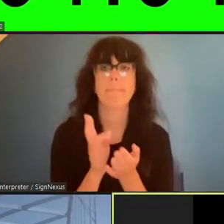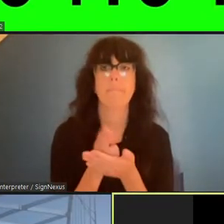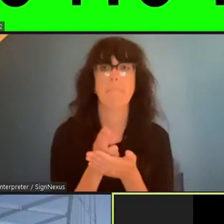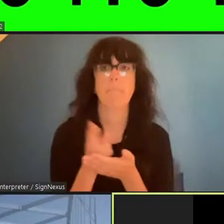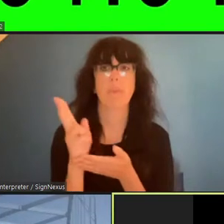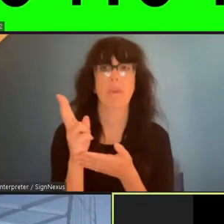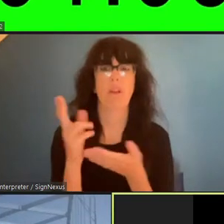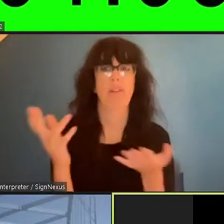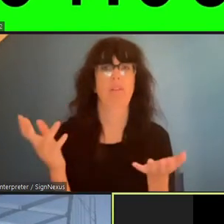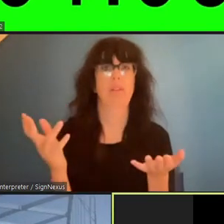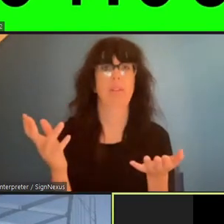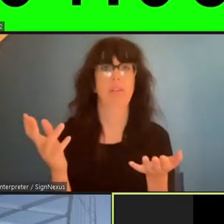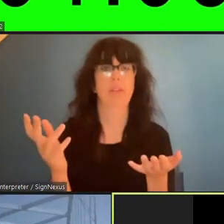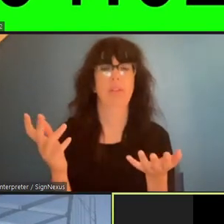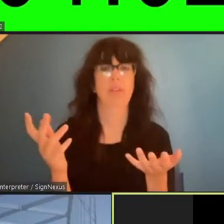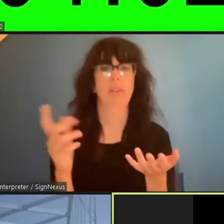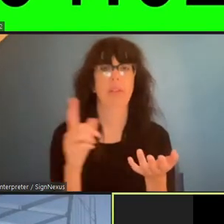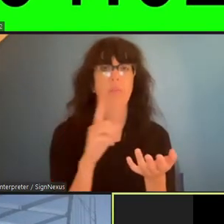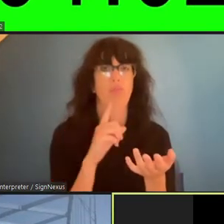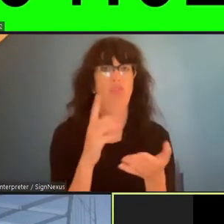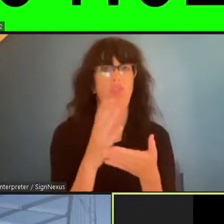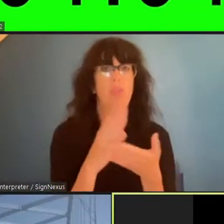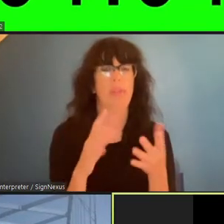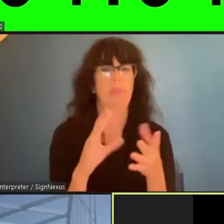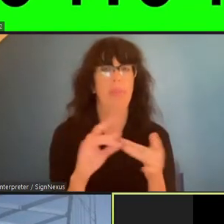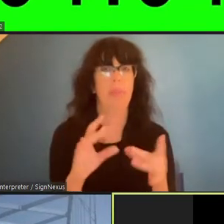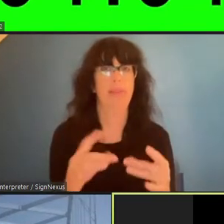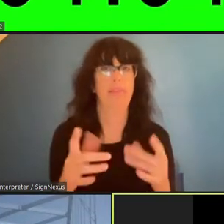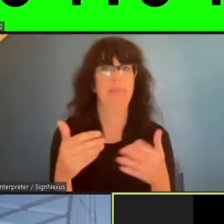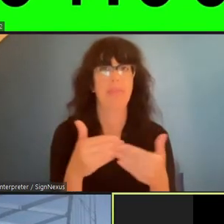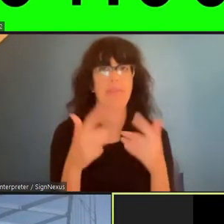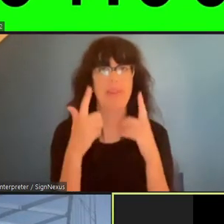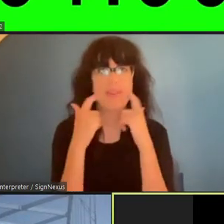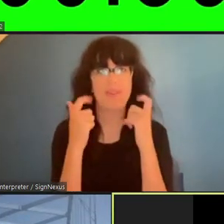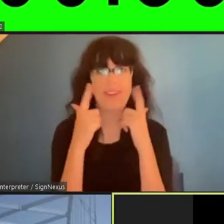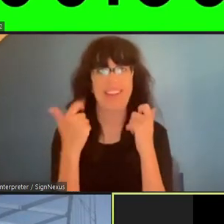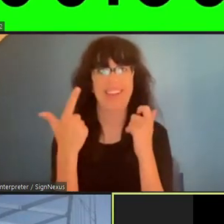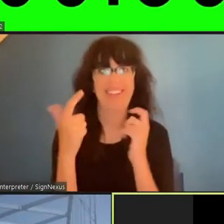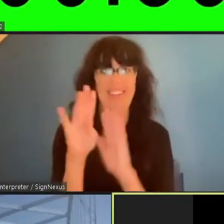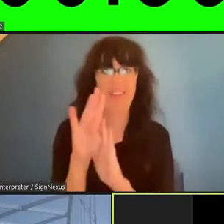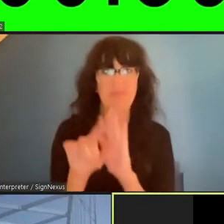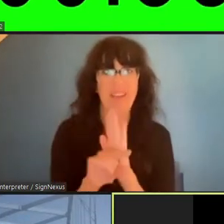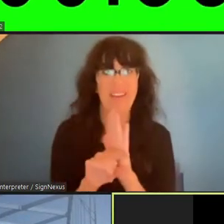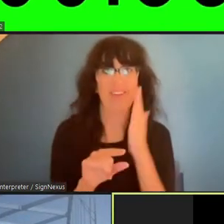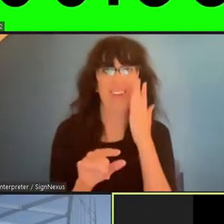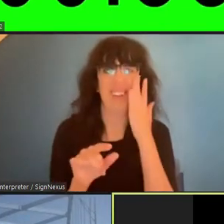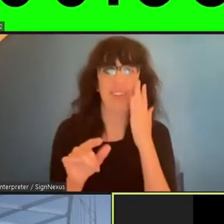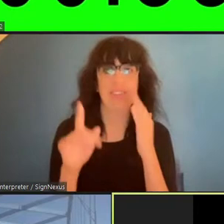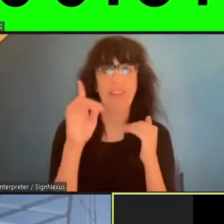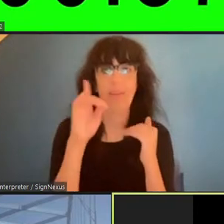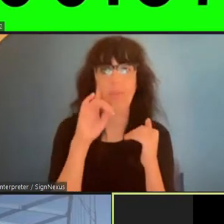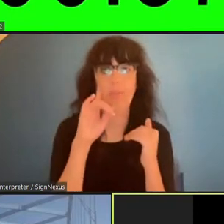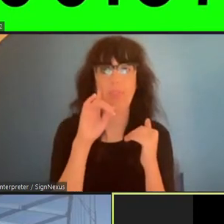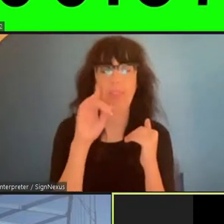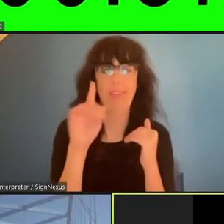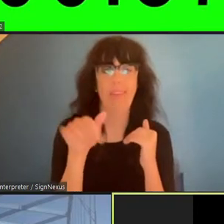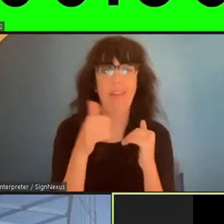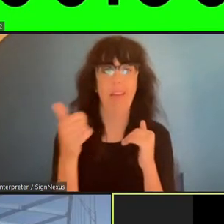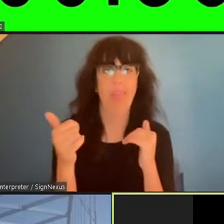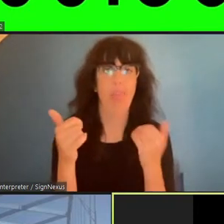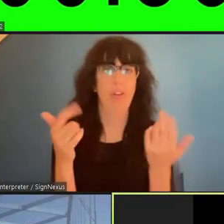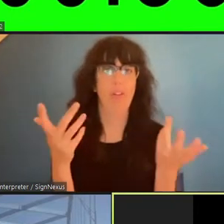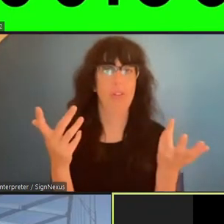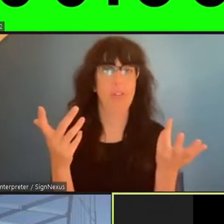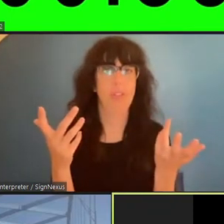as and i'm pretty sure someone's mentioned that's my baby crying in the background um i'm pretty sure others have mentioned that you know they've